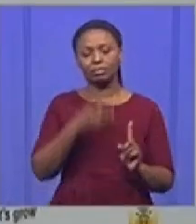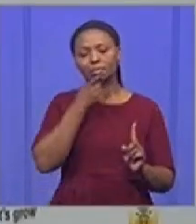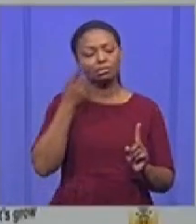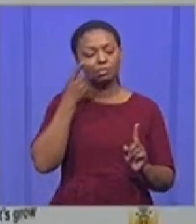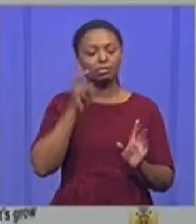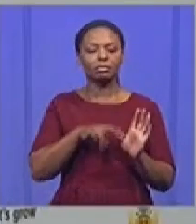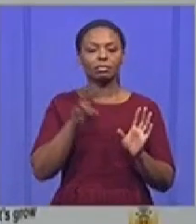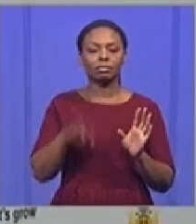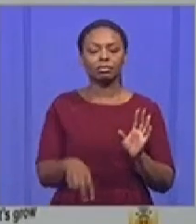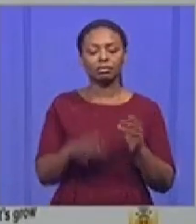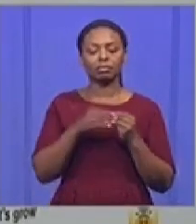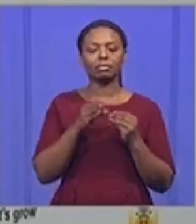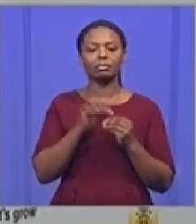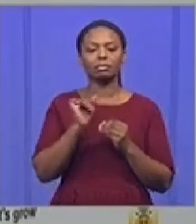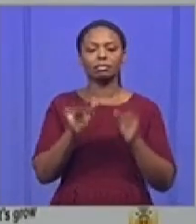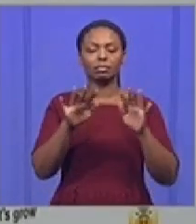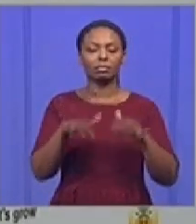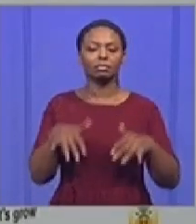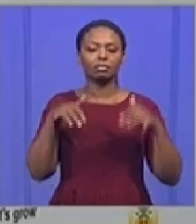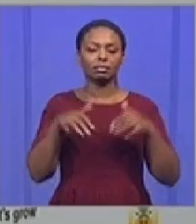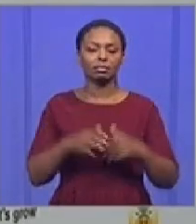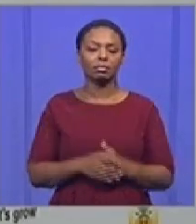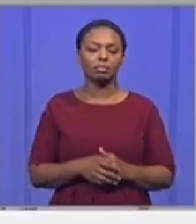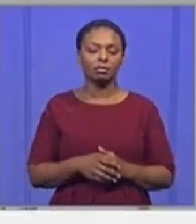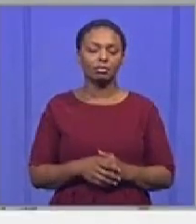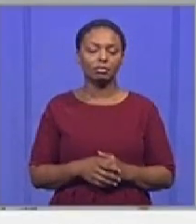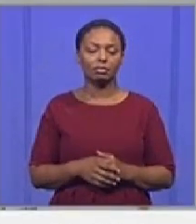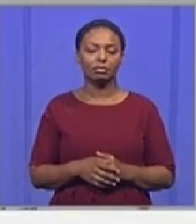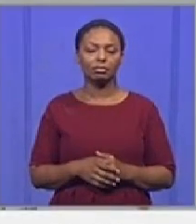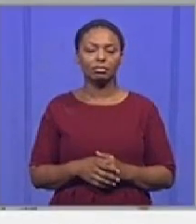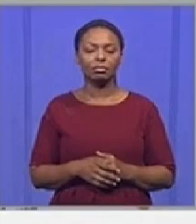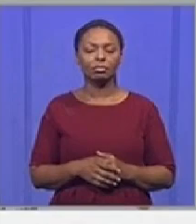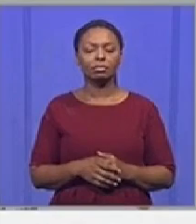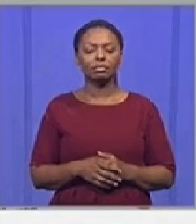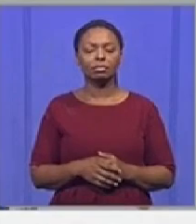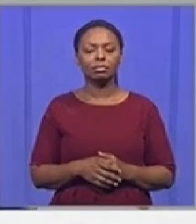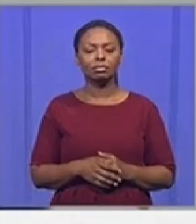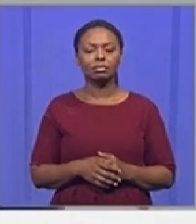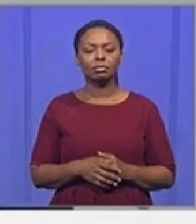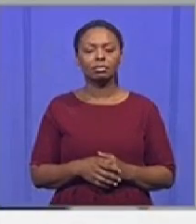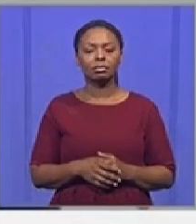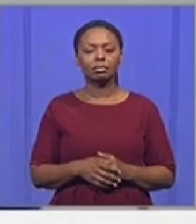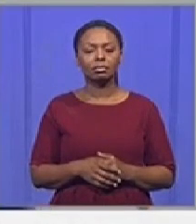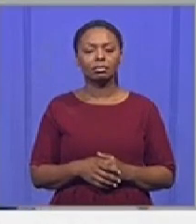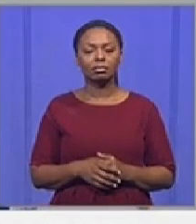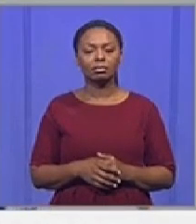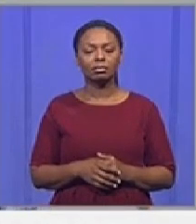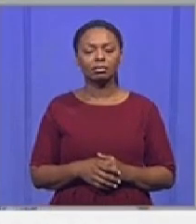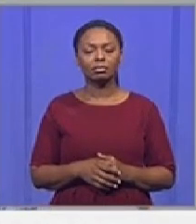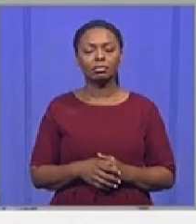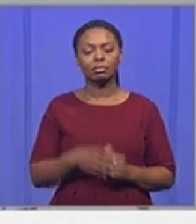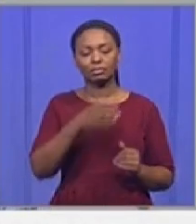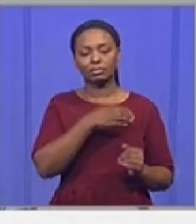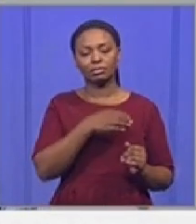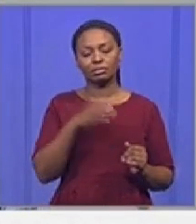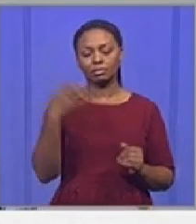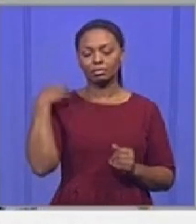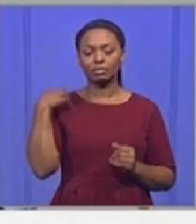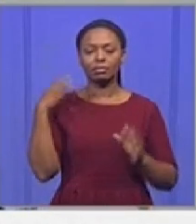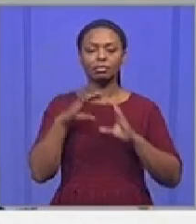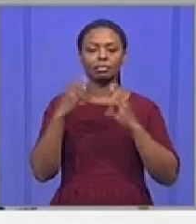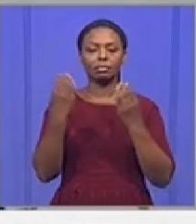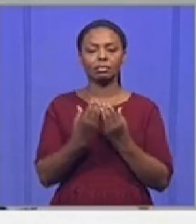a Member of Parliament, ending his term as a Deputy President of the country. Cabinet joined President Ramaphosa